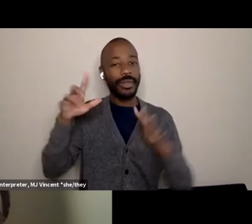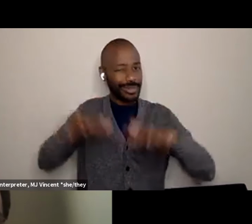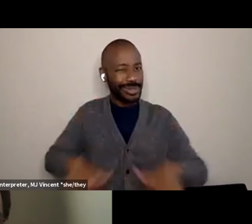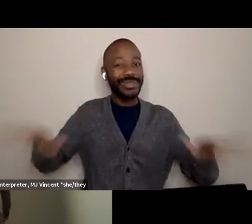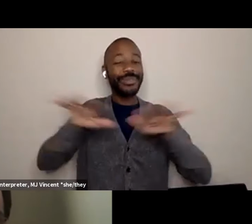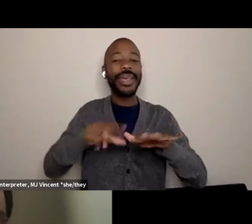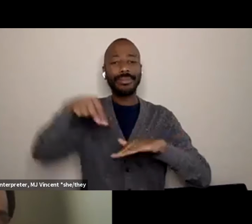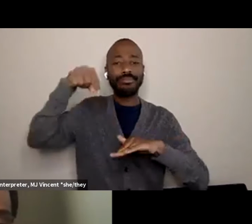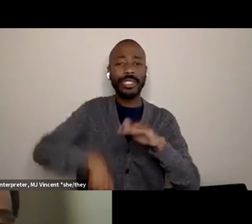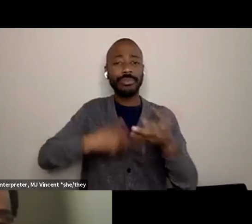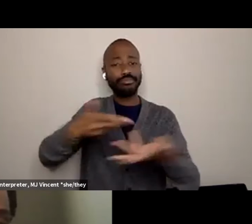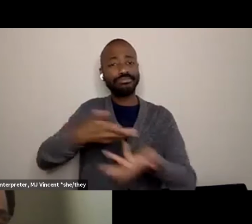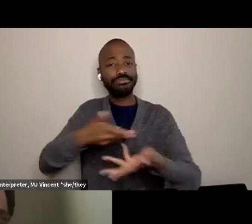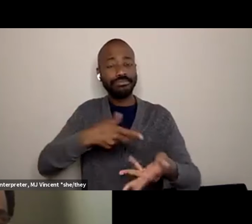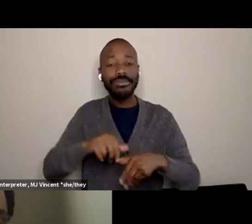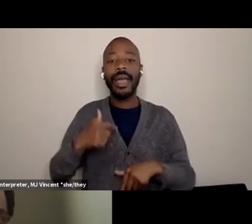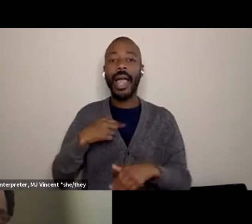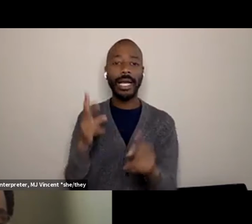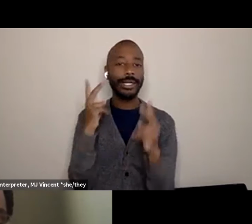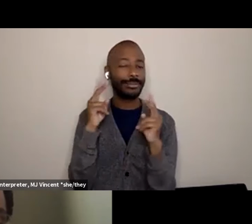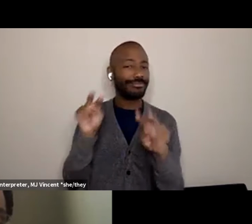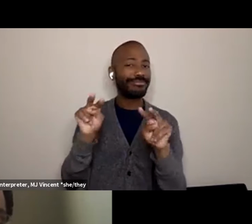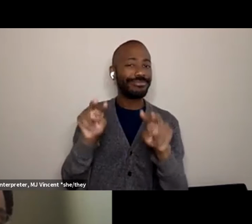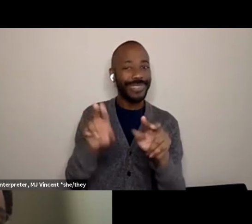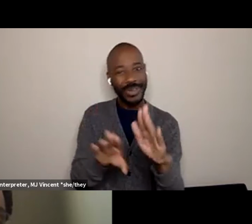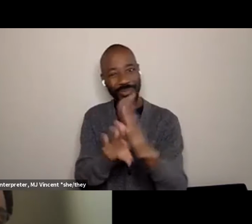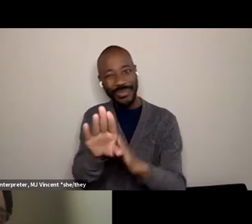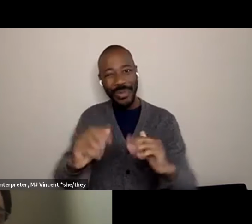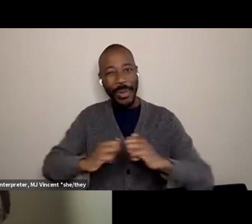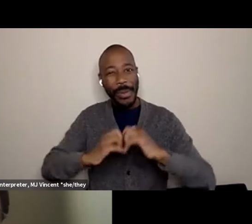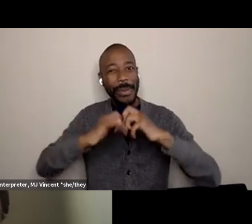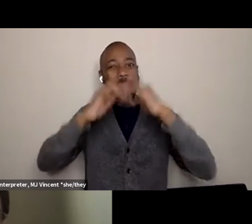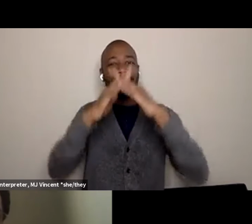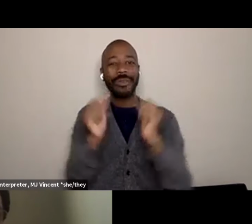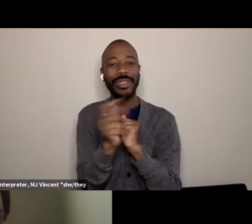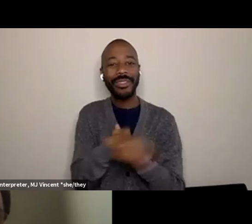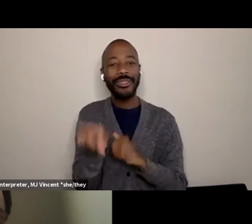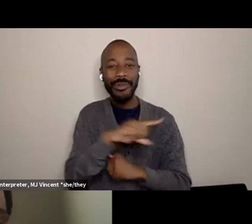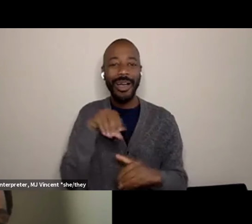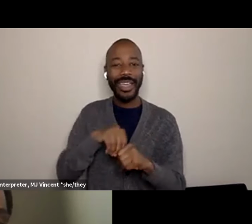look forward to building with some of you all in the future. All right, that's right.